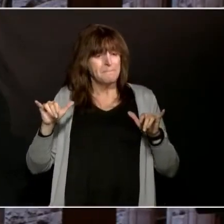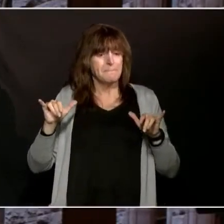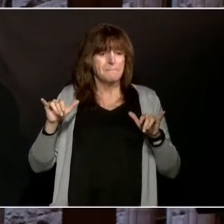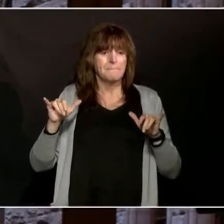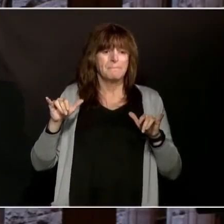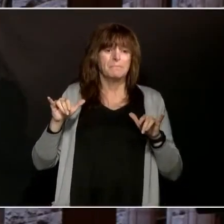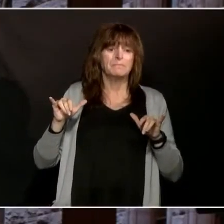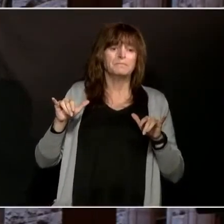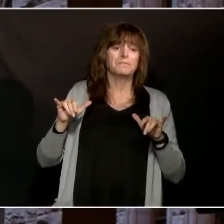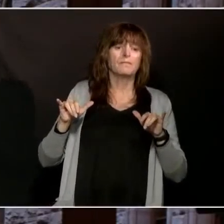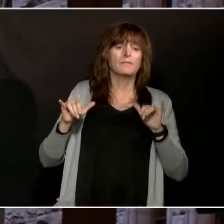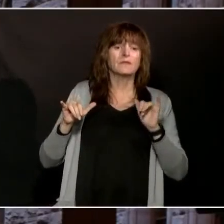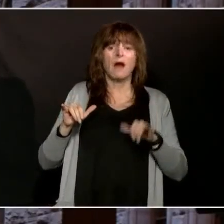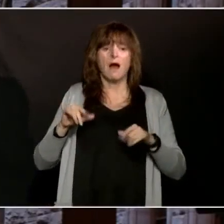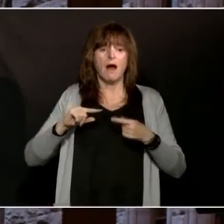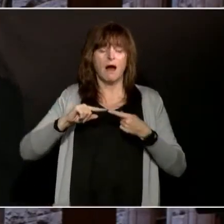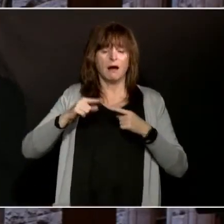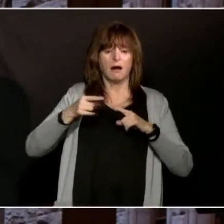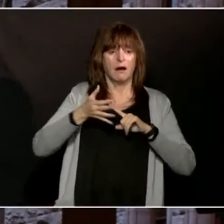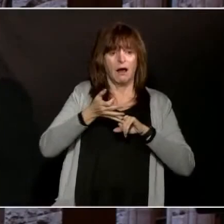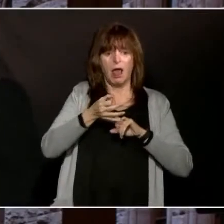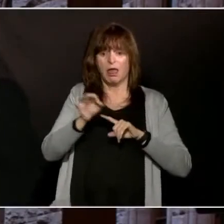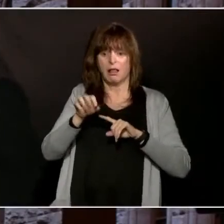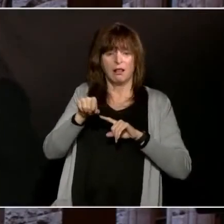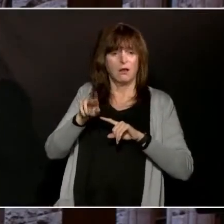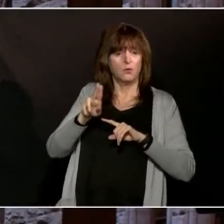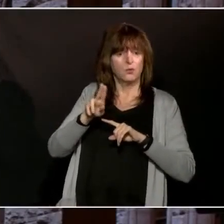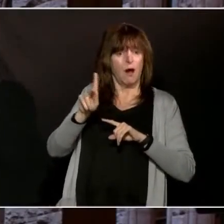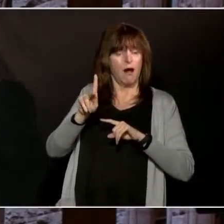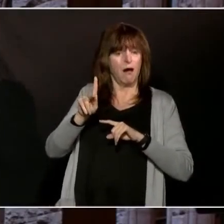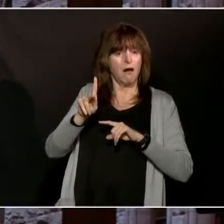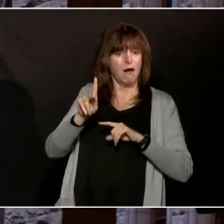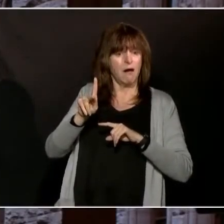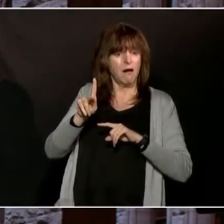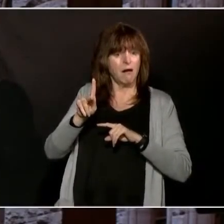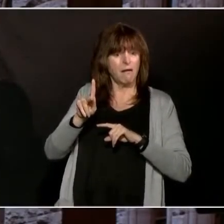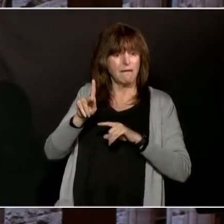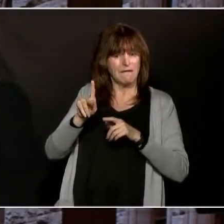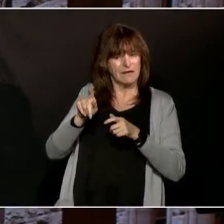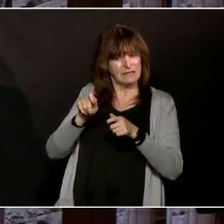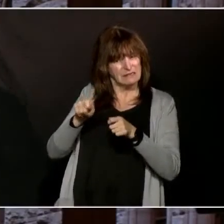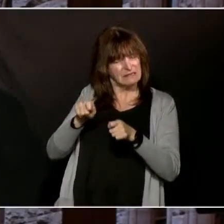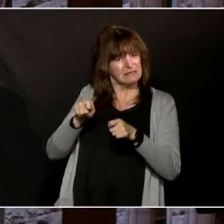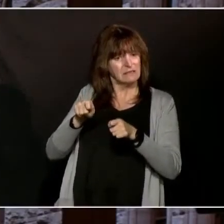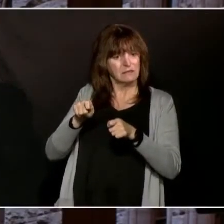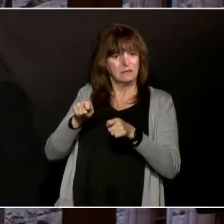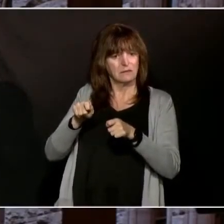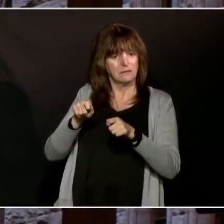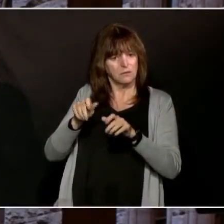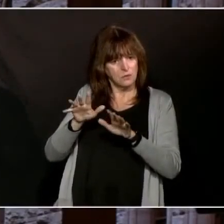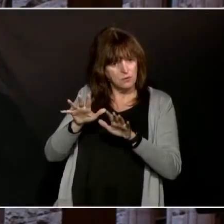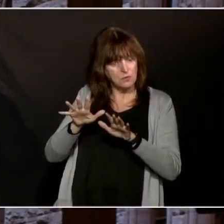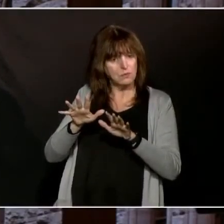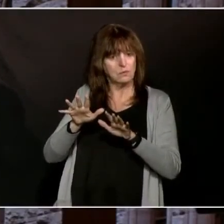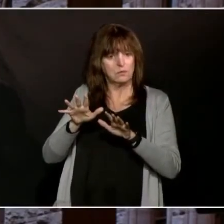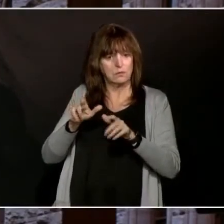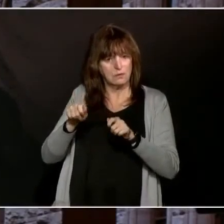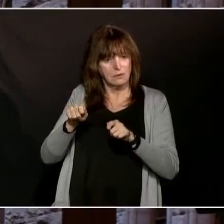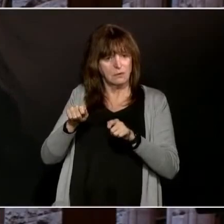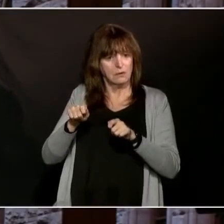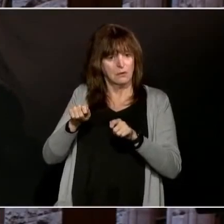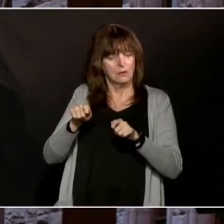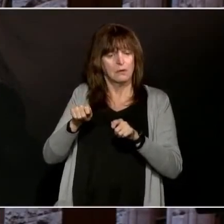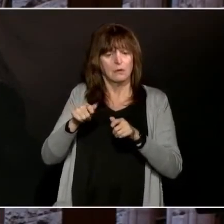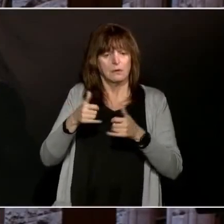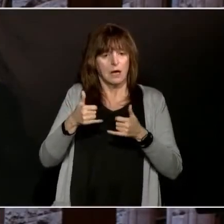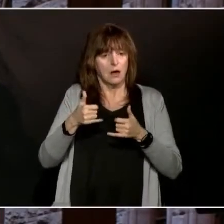variant. And so this is important to note, and we want to have Dr. Brown walk that through and saying, is that true? What does that mean if we didn't have this, if we do this